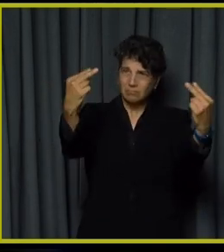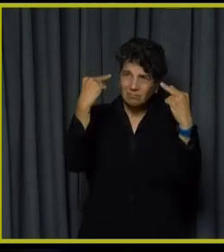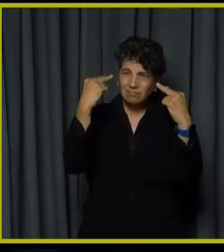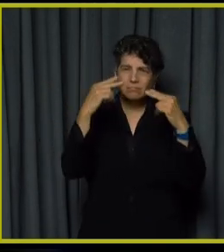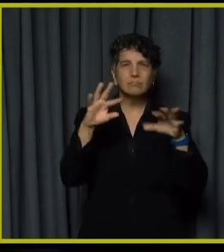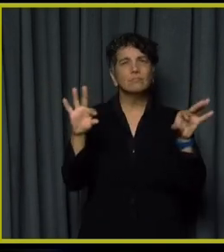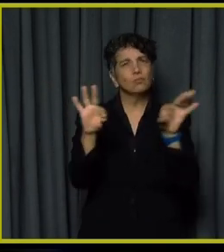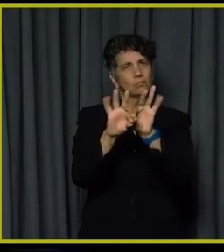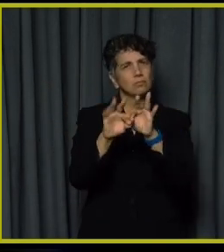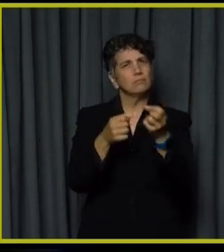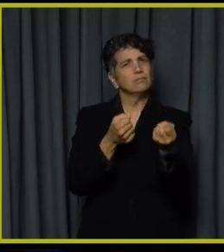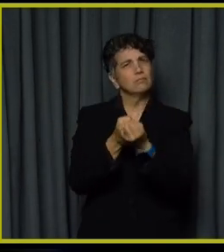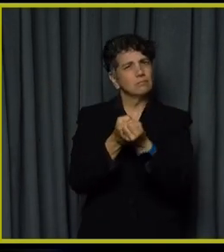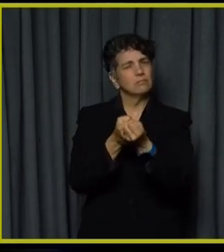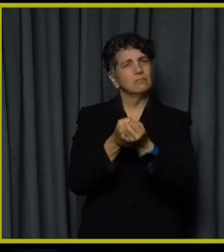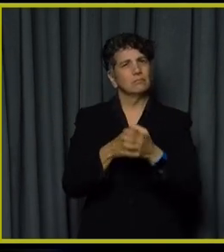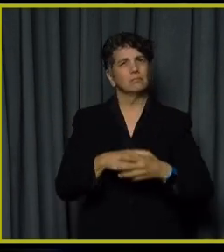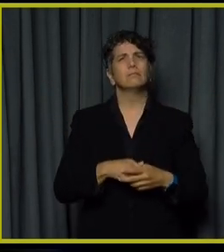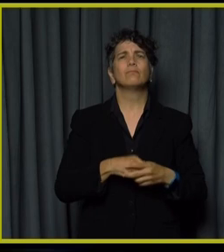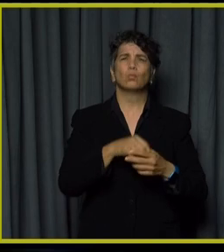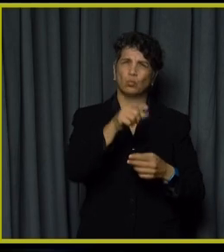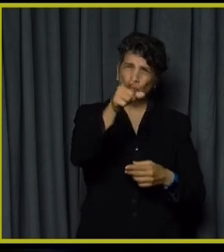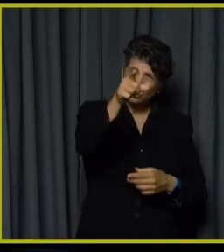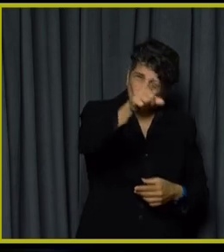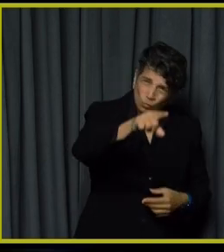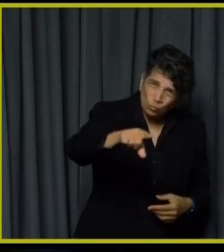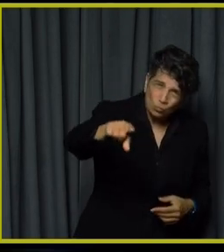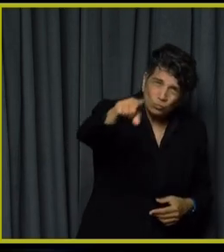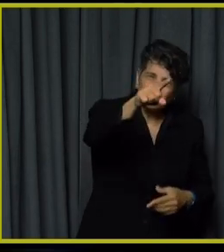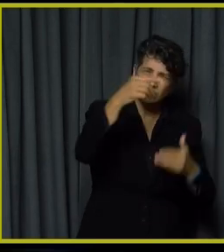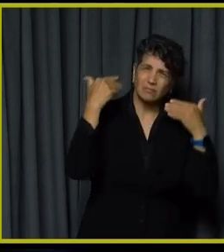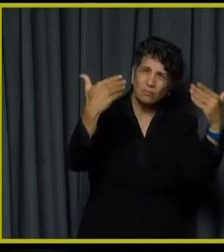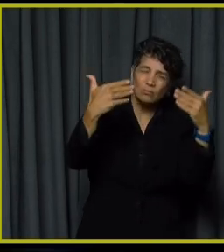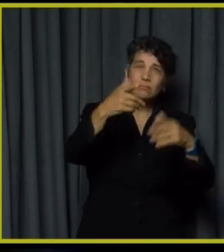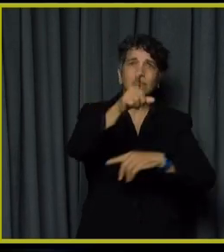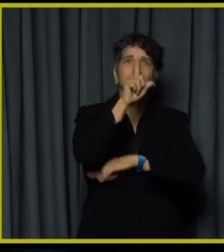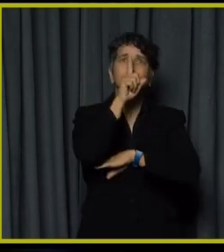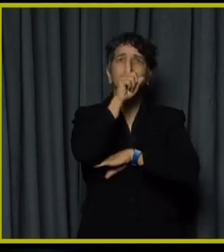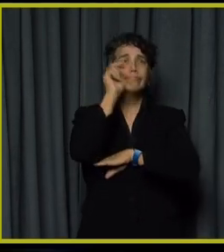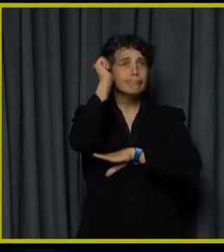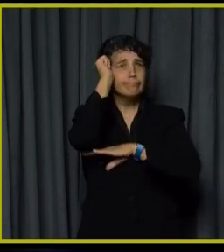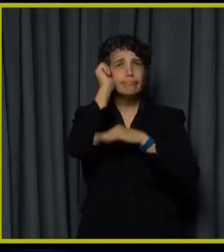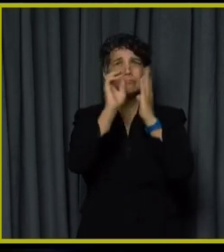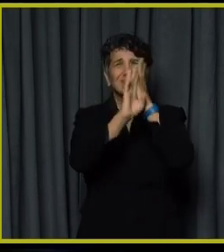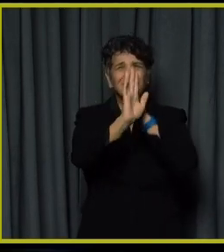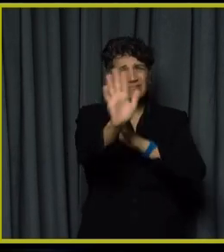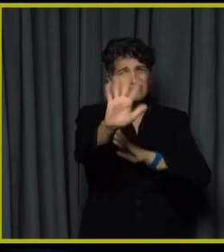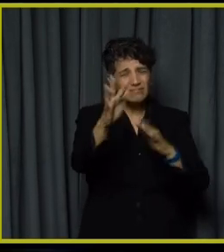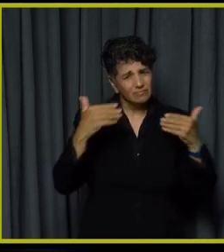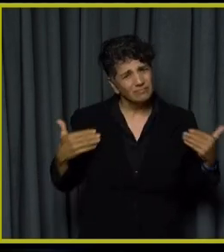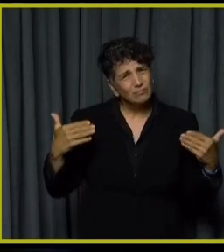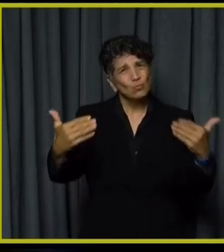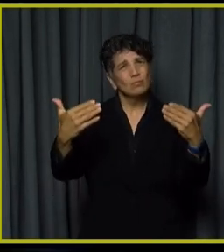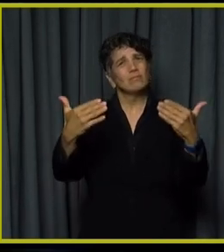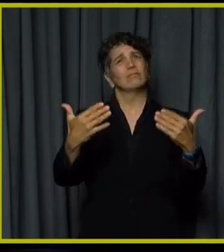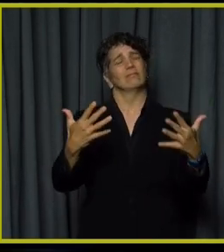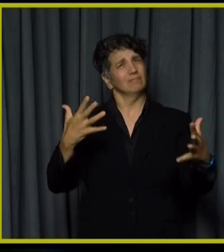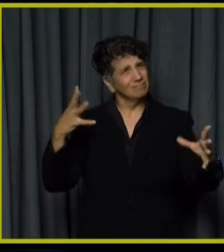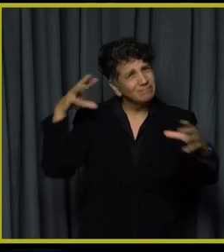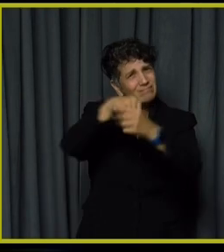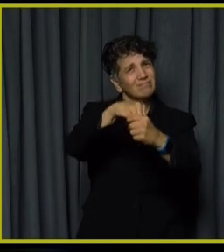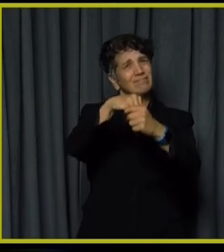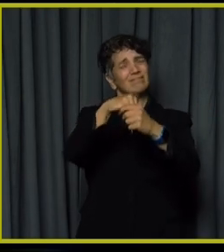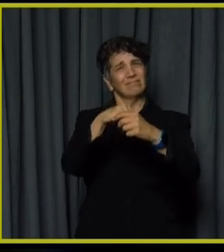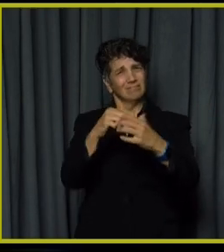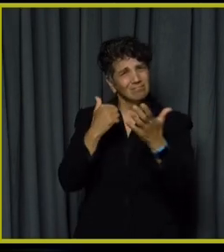their voices, and to enable leaders from those communities to lead the way toward real solutions. At this critical